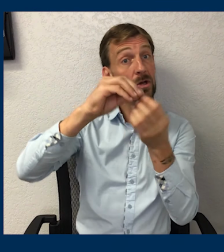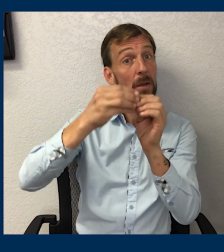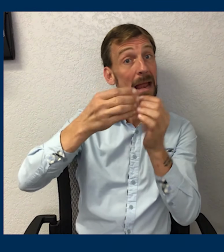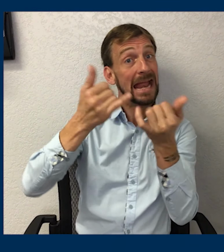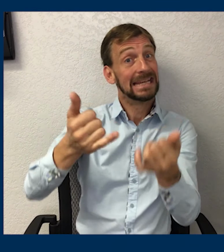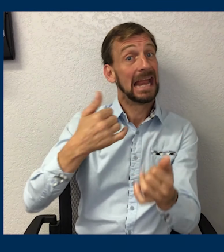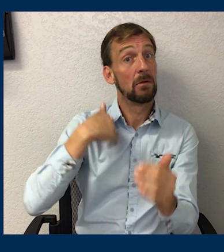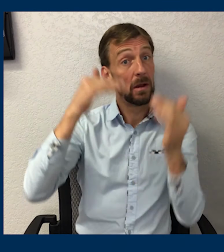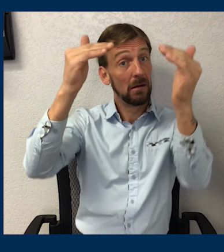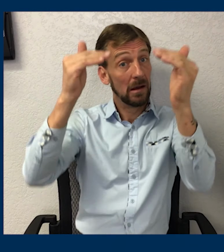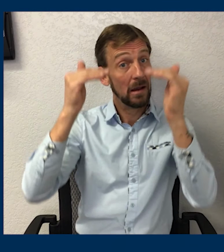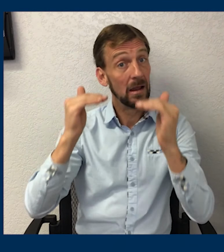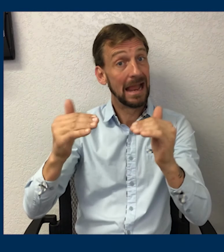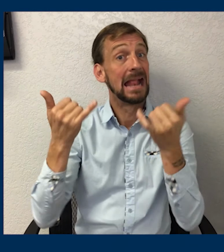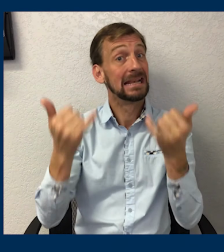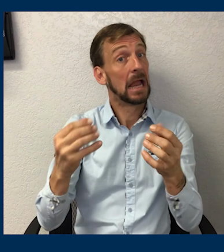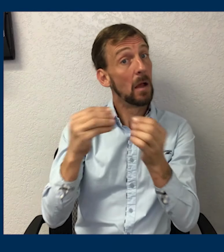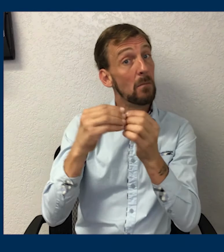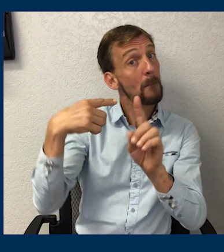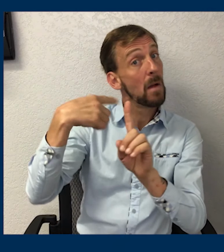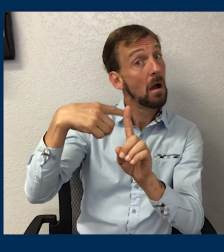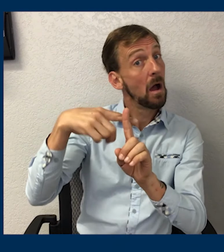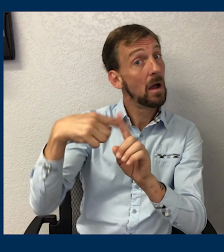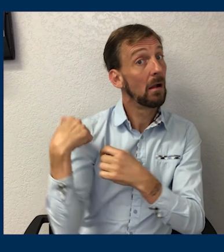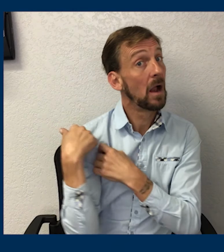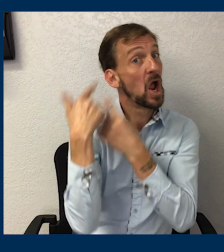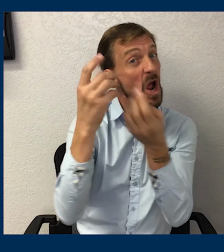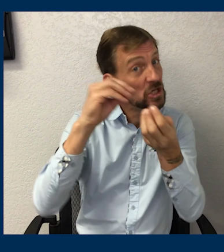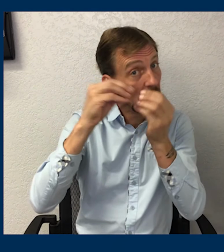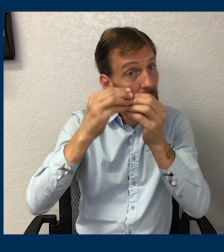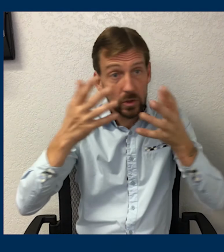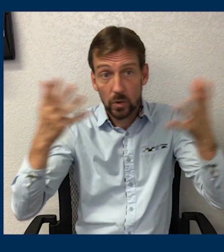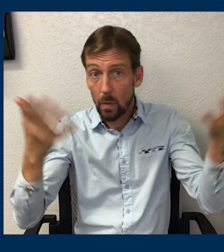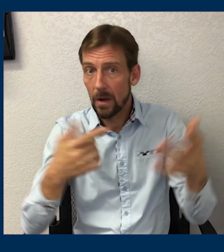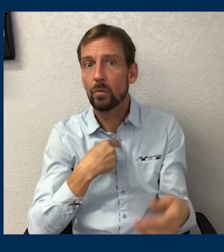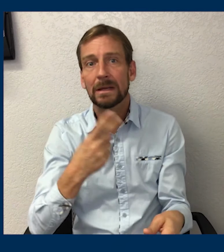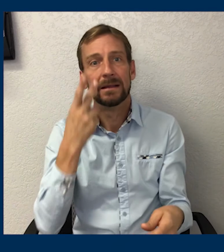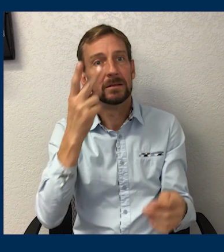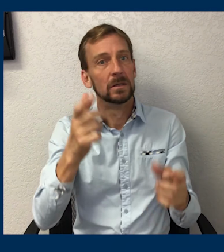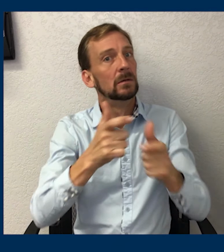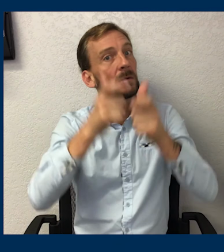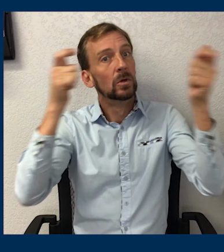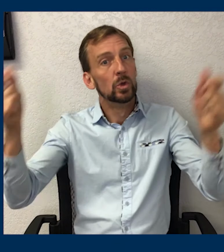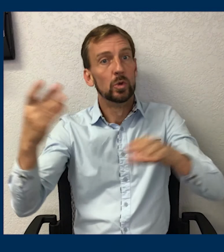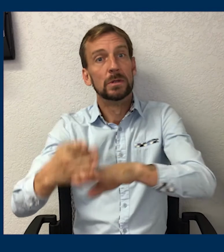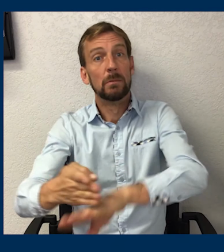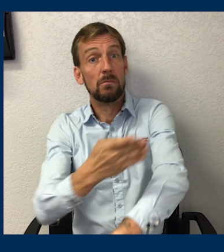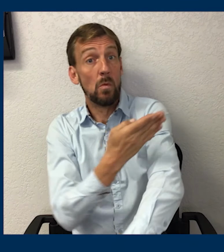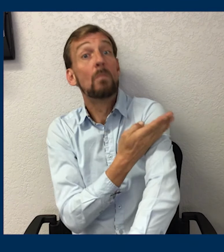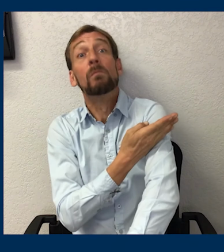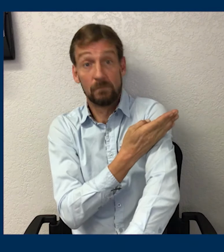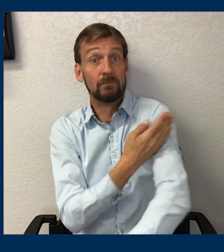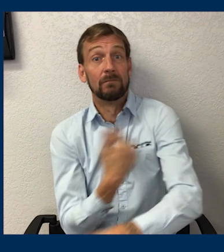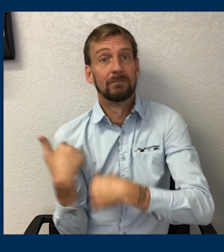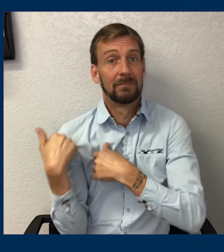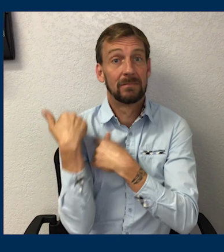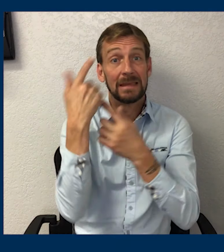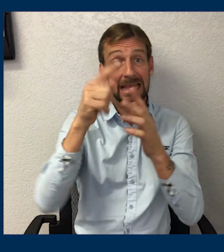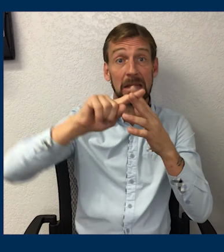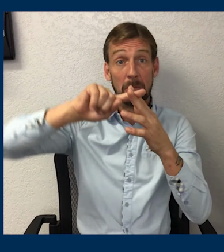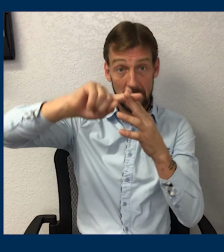county level in the recent positivity rate, and we've seen a vast improvement, since the beginning of the